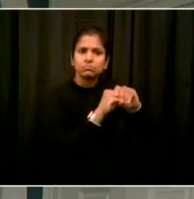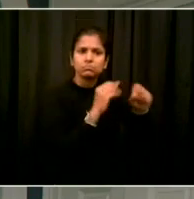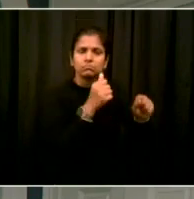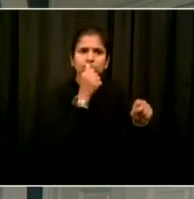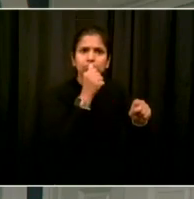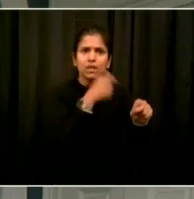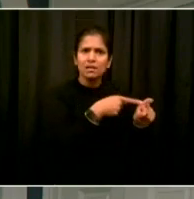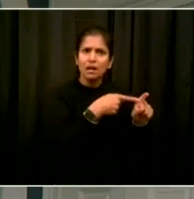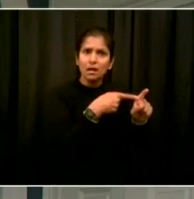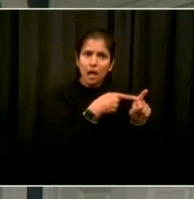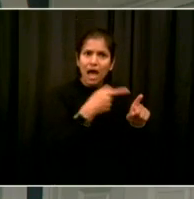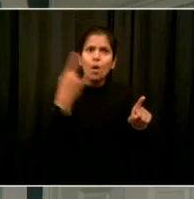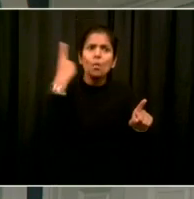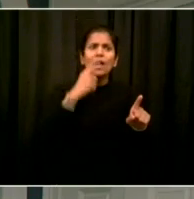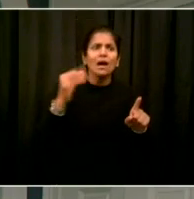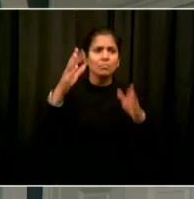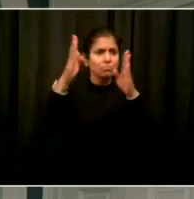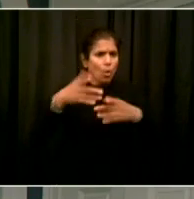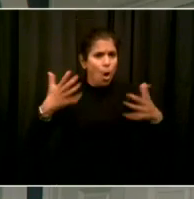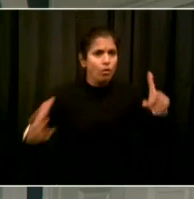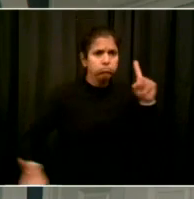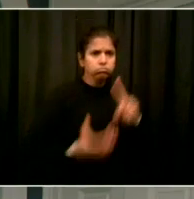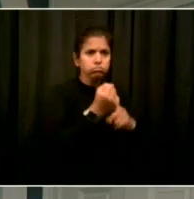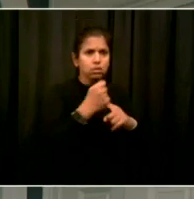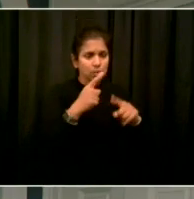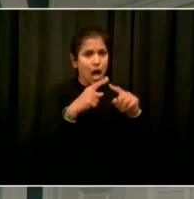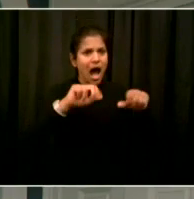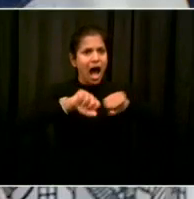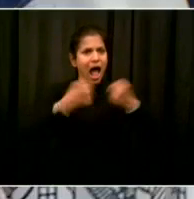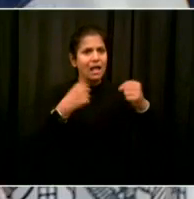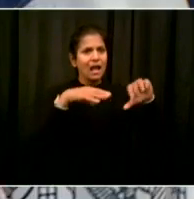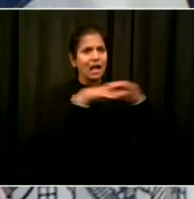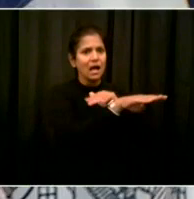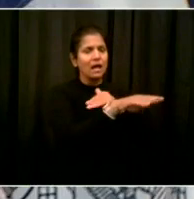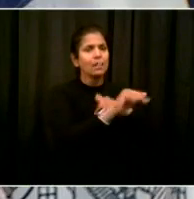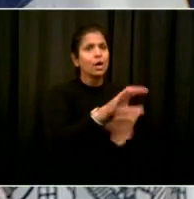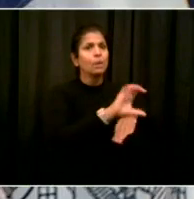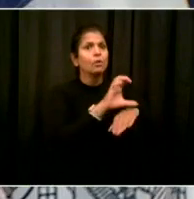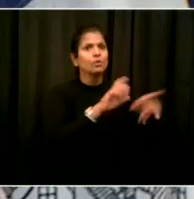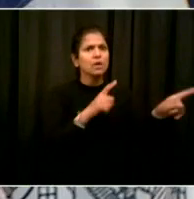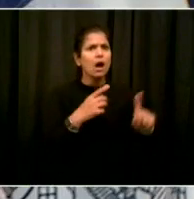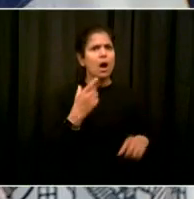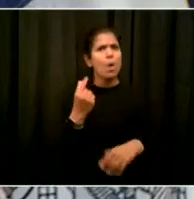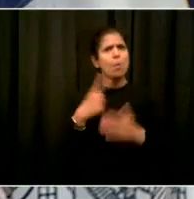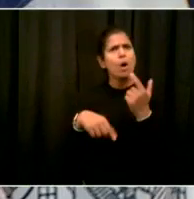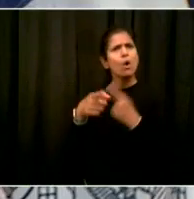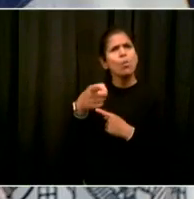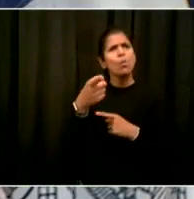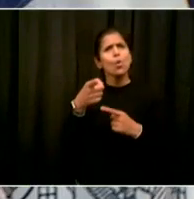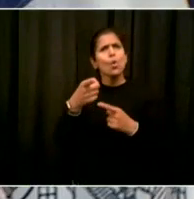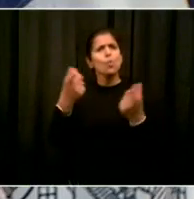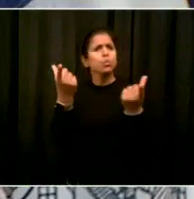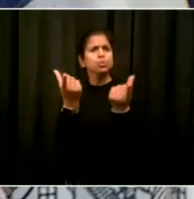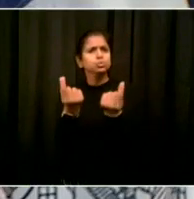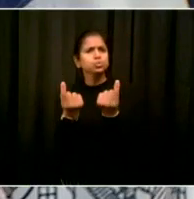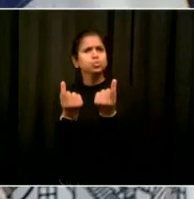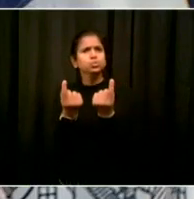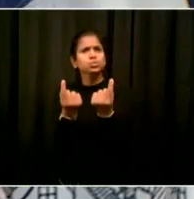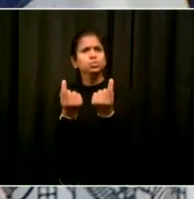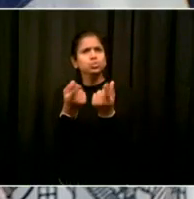being done to protect public and private hospitals in the city? It's a very, very important topic,